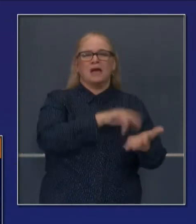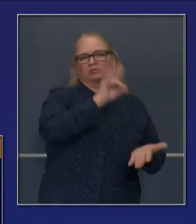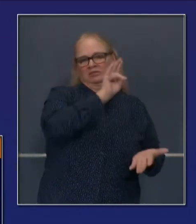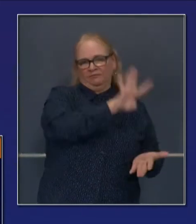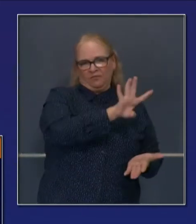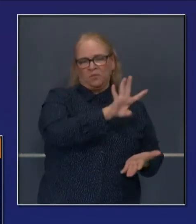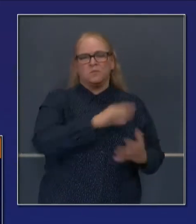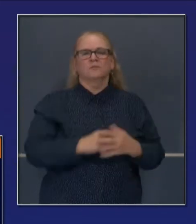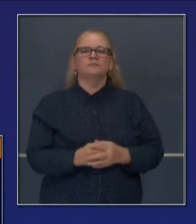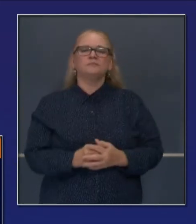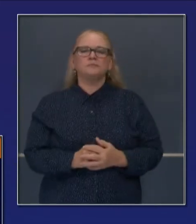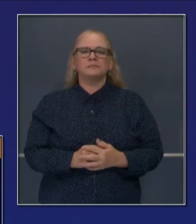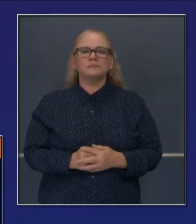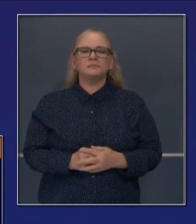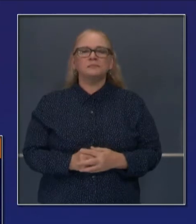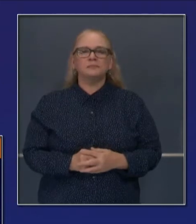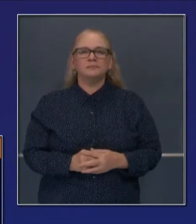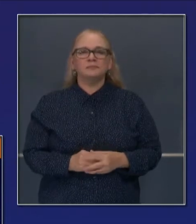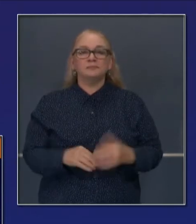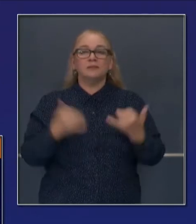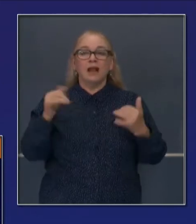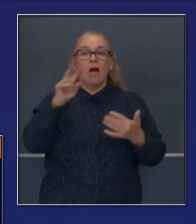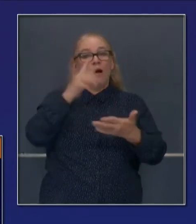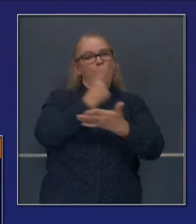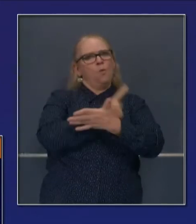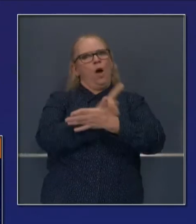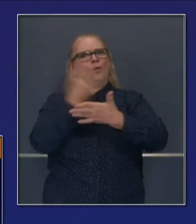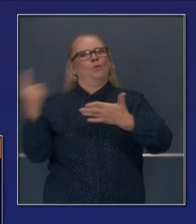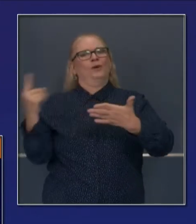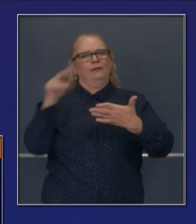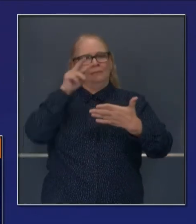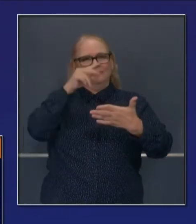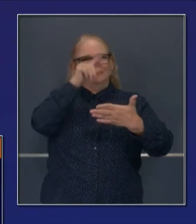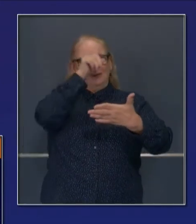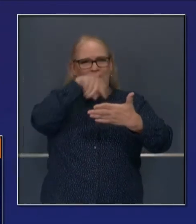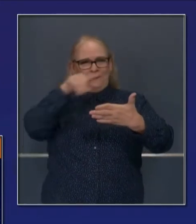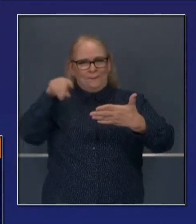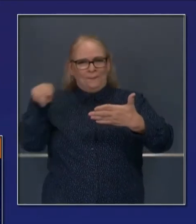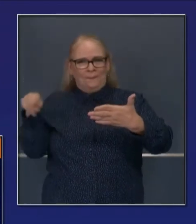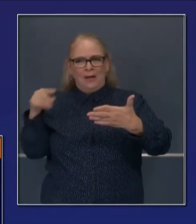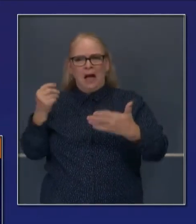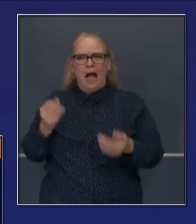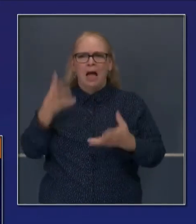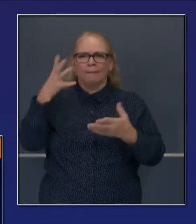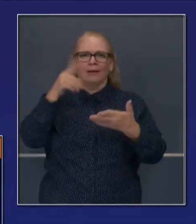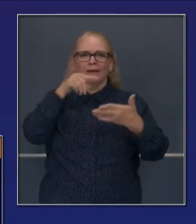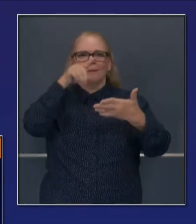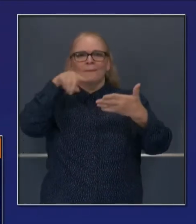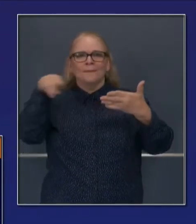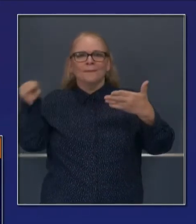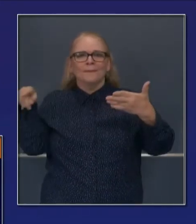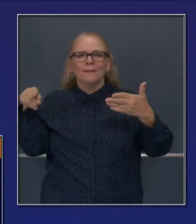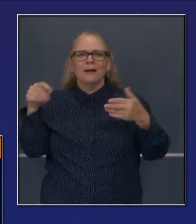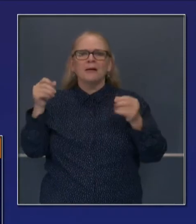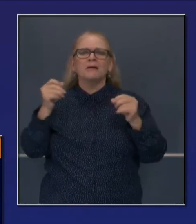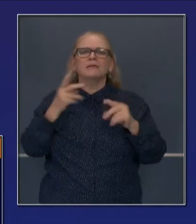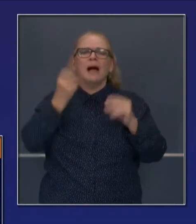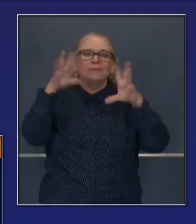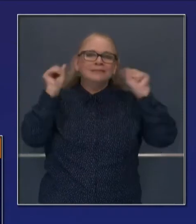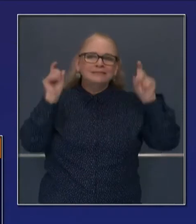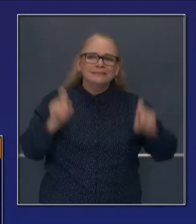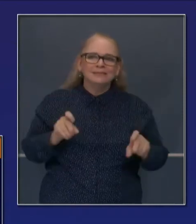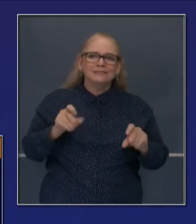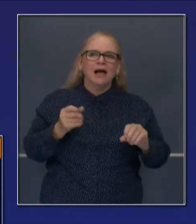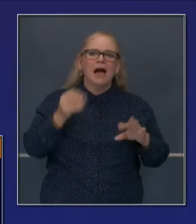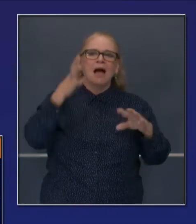in the state is slightly better than what this slide represents. Remember, the total test versus positivity rate